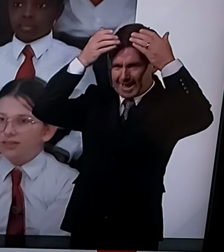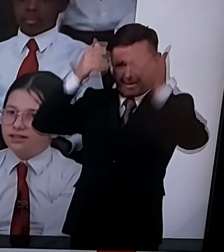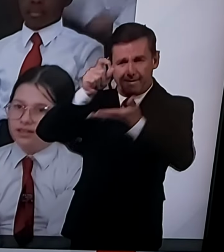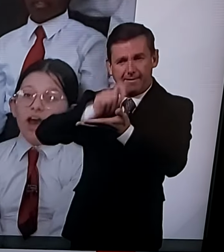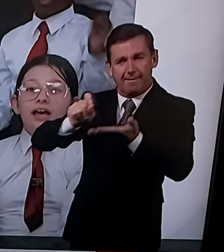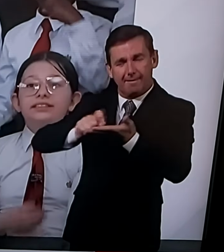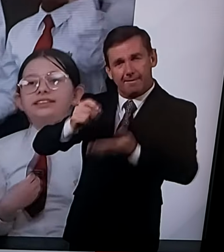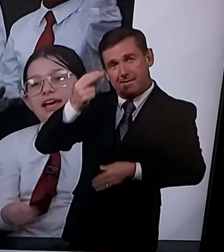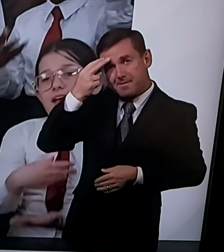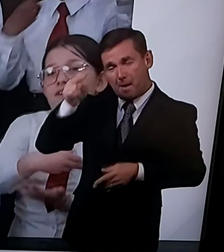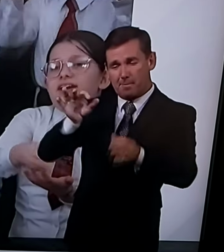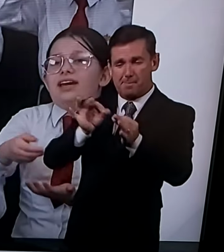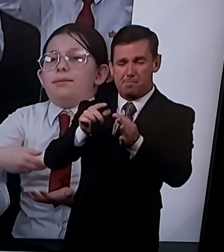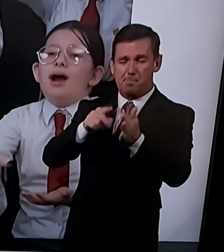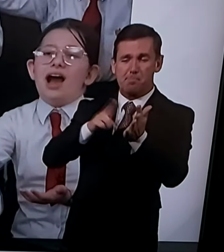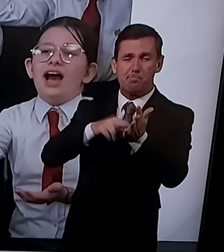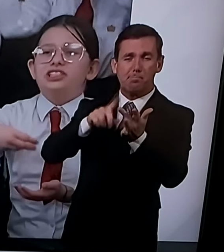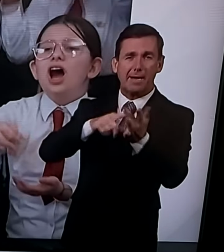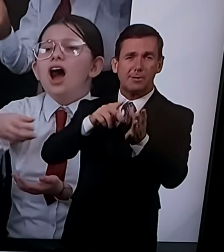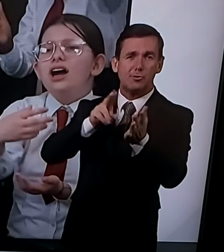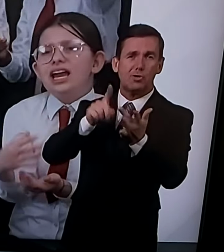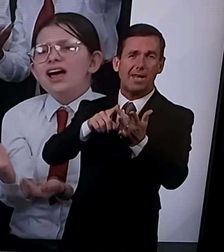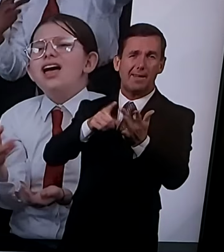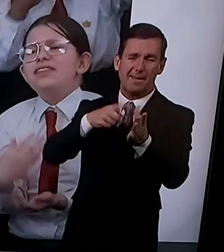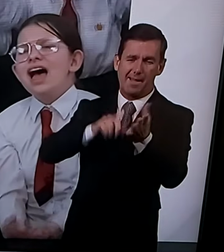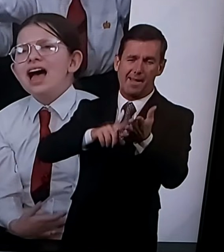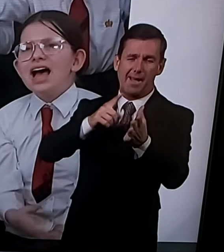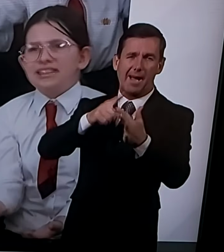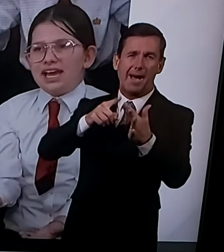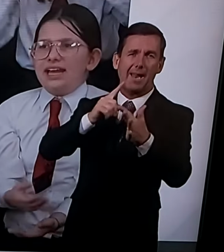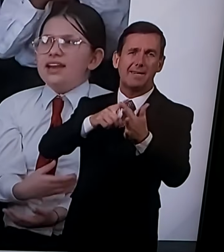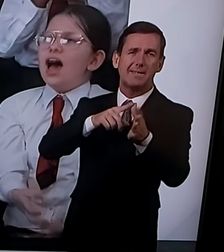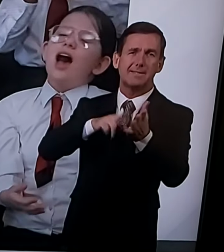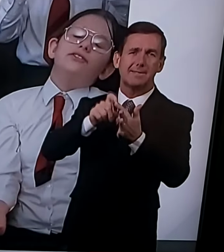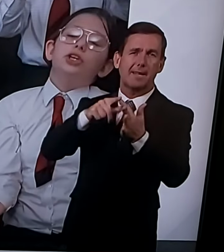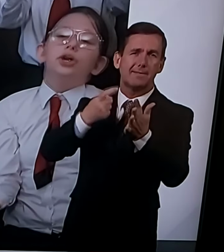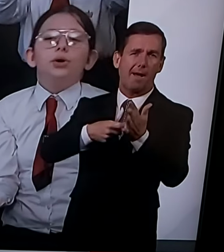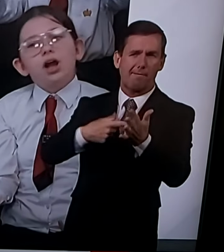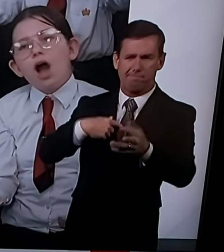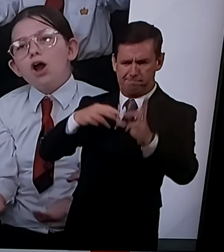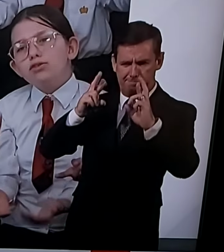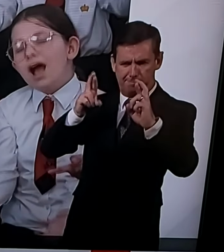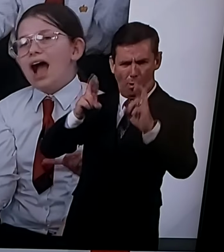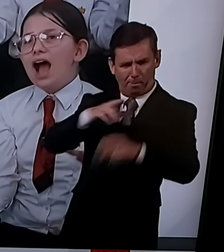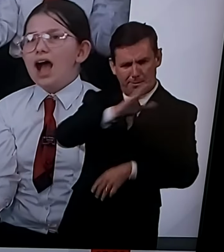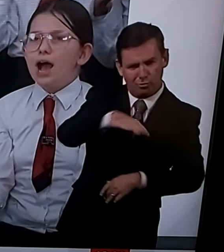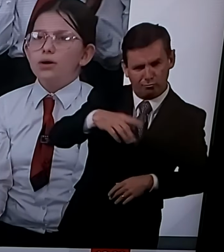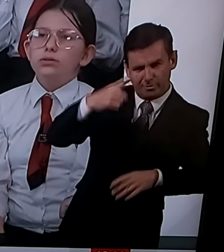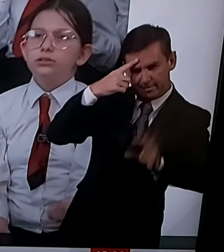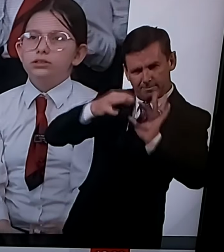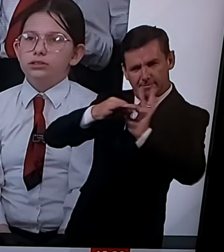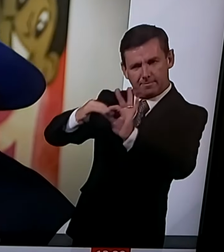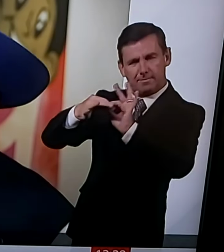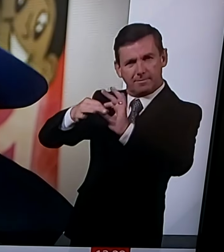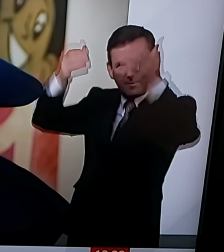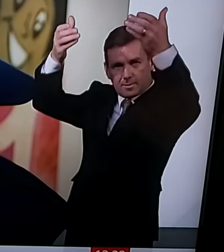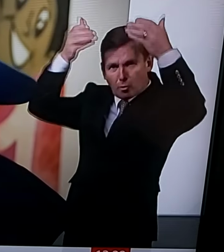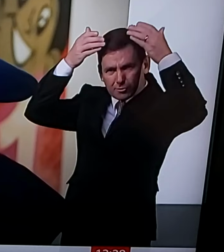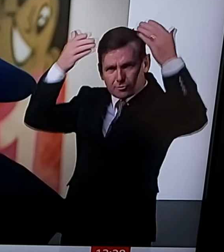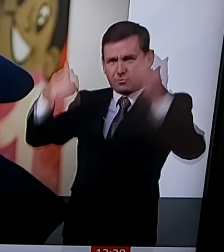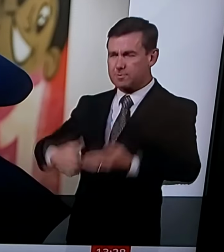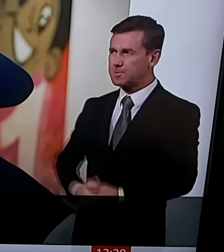Banji Alexander. He hopes it will connect younger people to the coronation. I think once you can get children